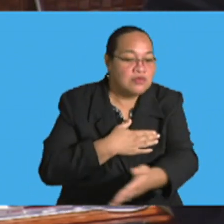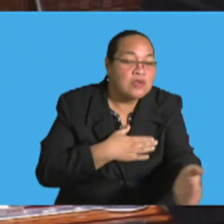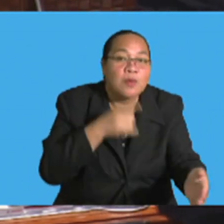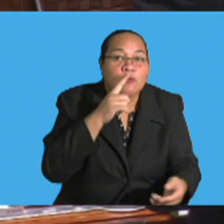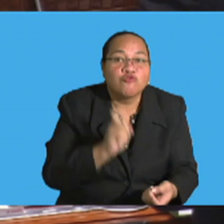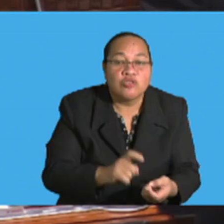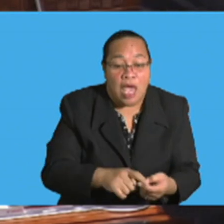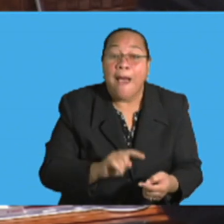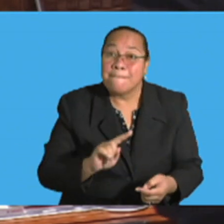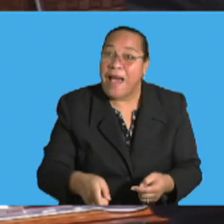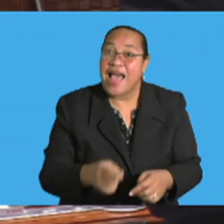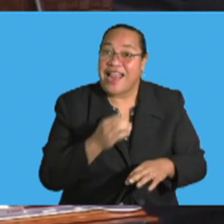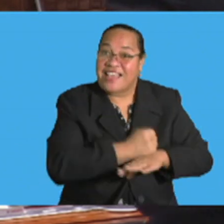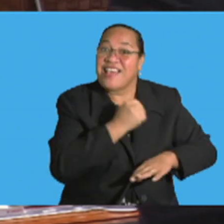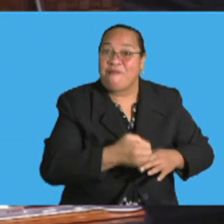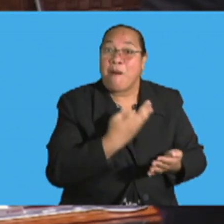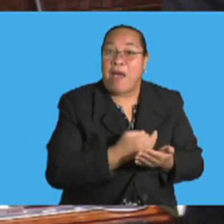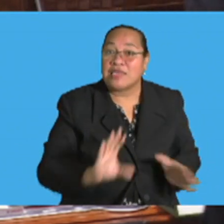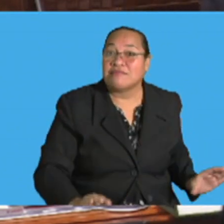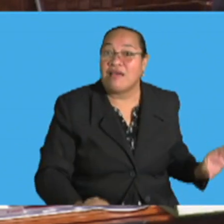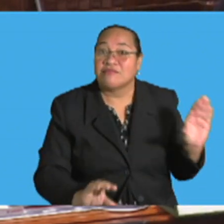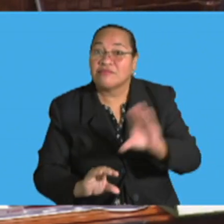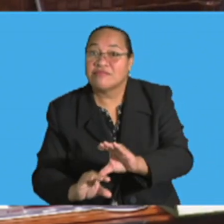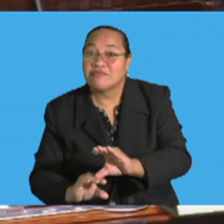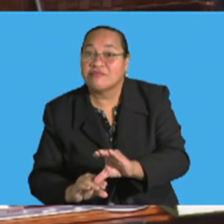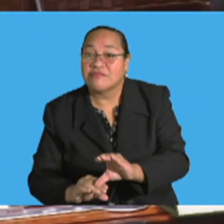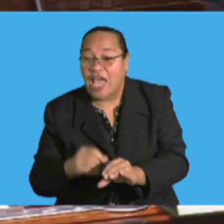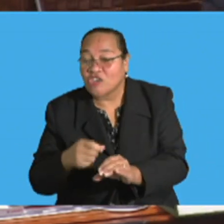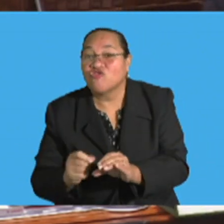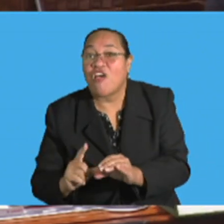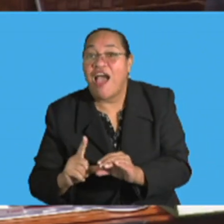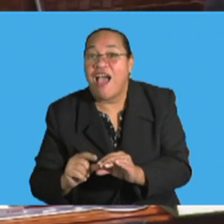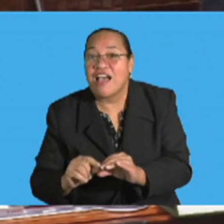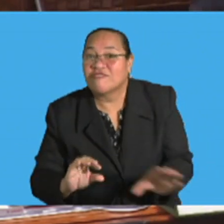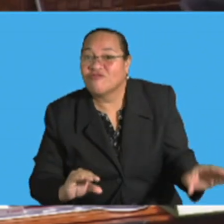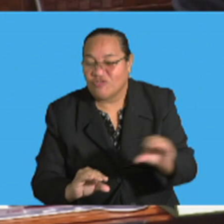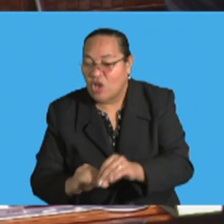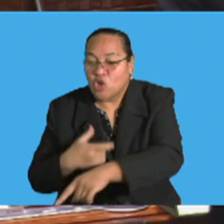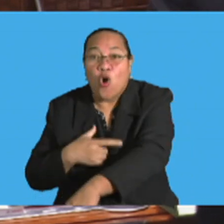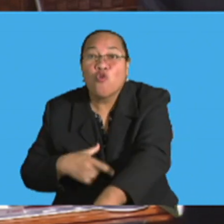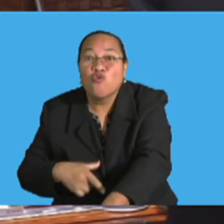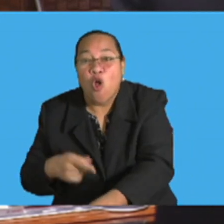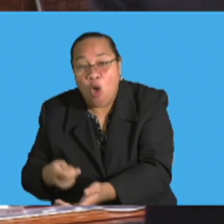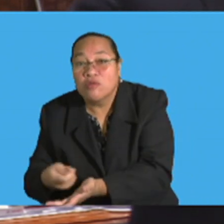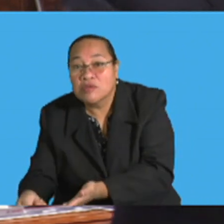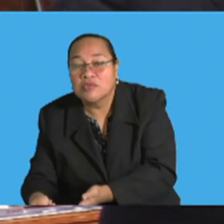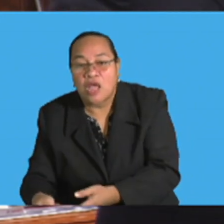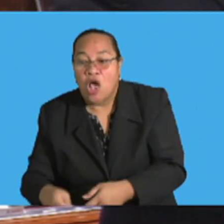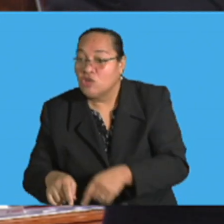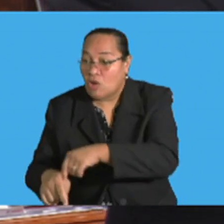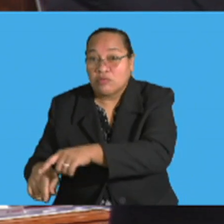we subsidize EFL. Yes. We subsidize EFL. So EFL then does not come to us for